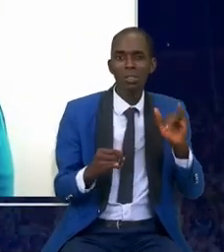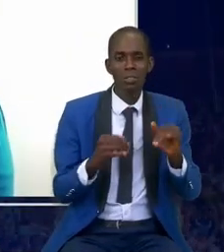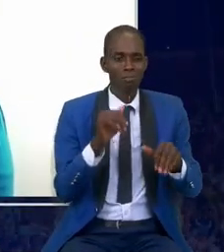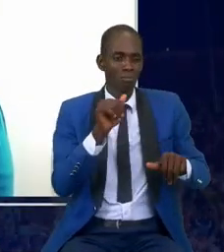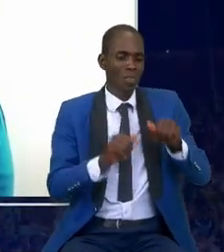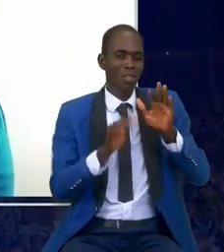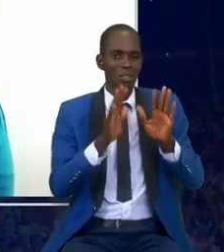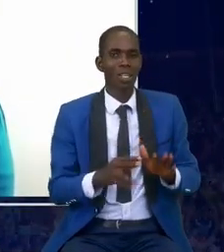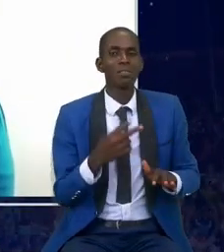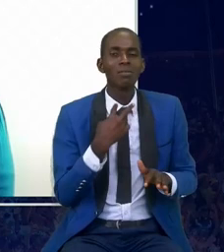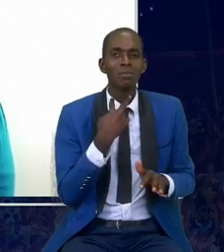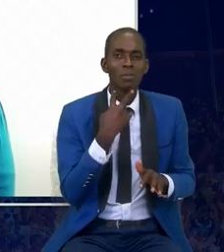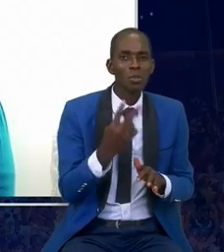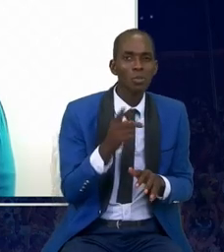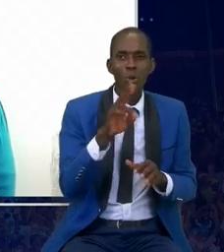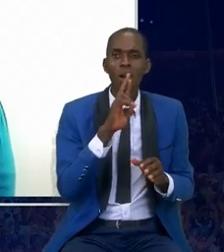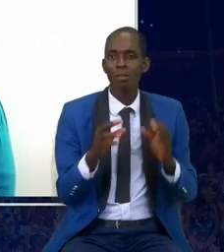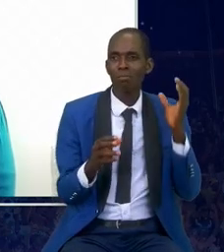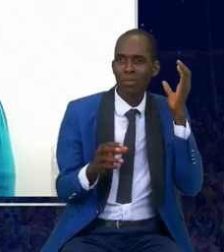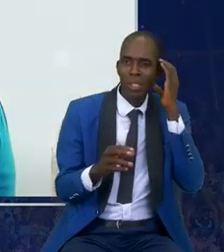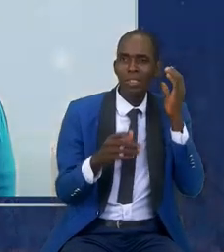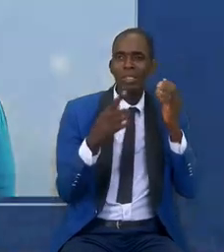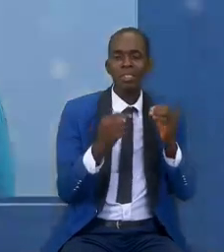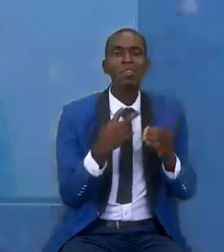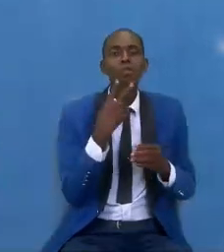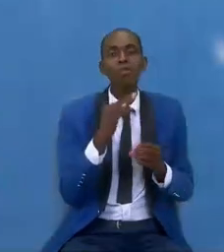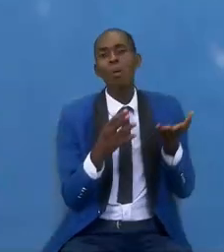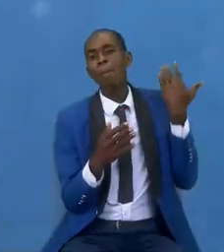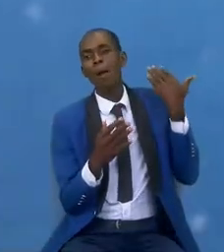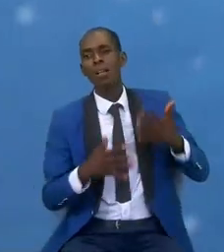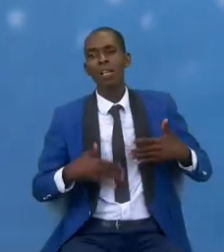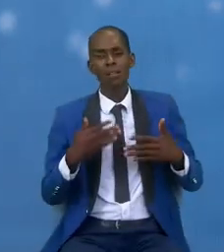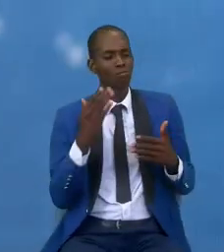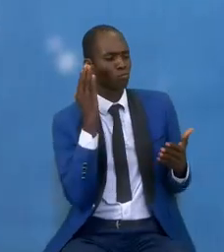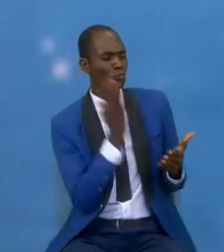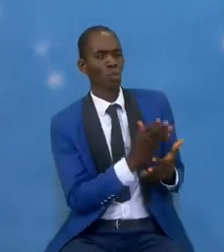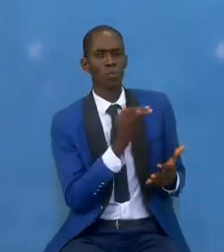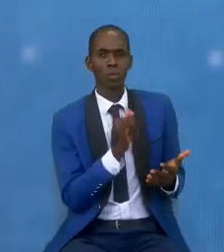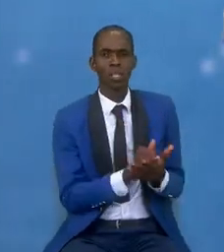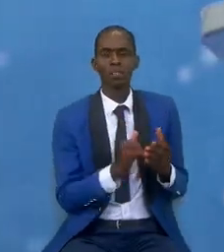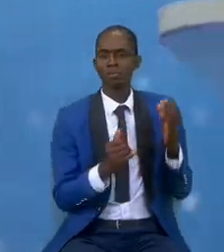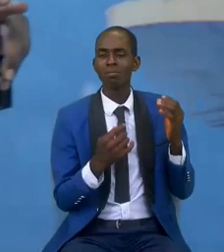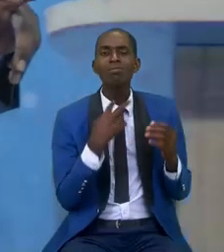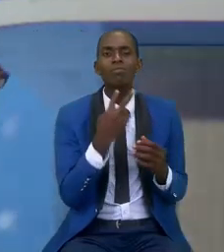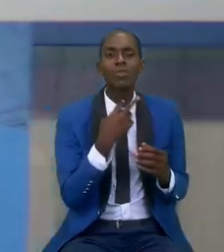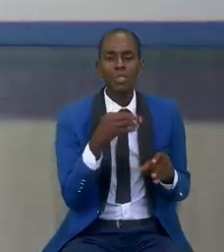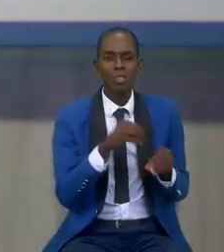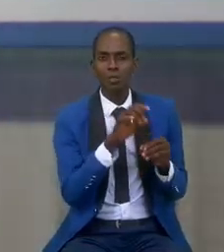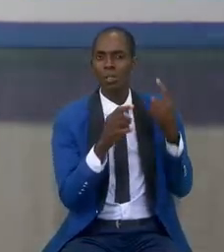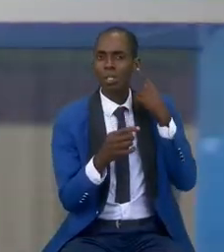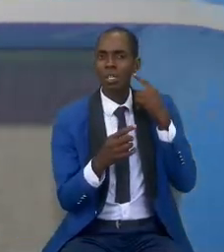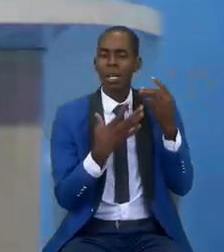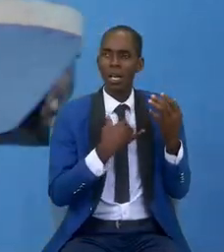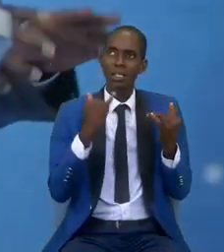shut that up and now come unto me as you incline your yes and here and your soul